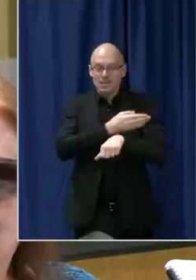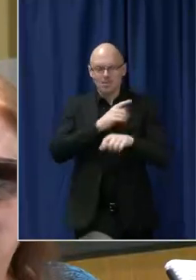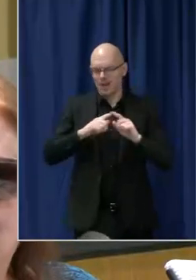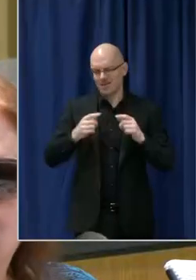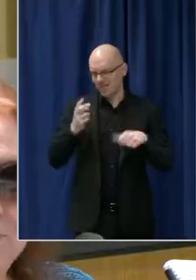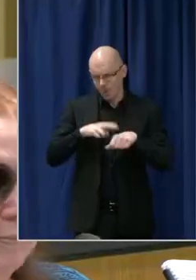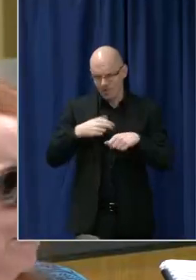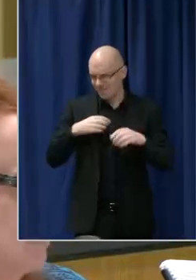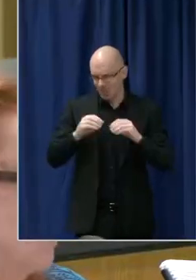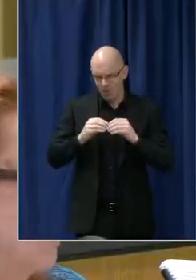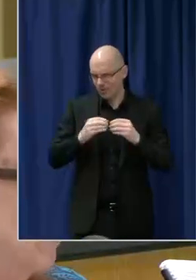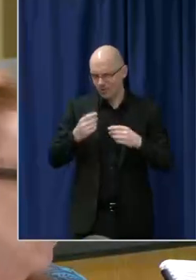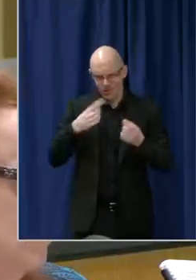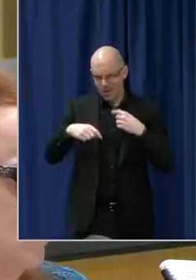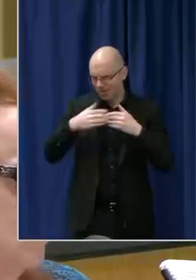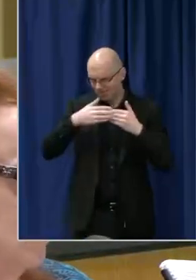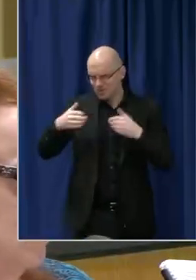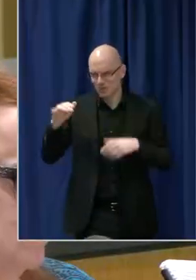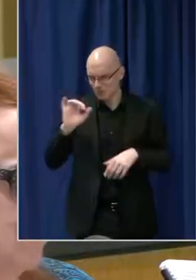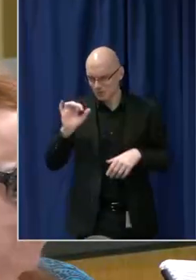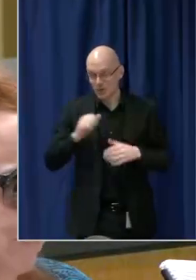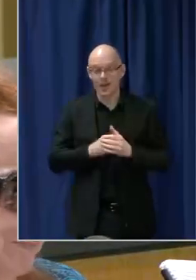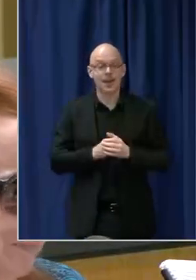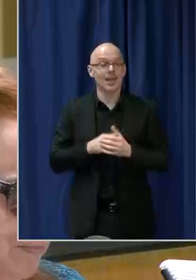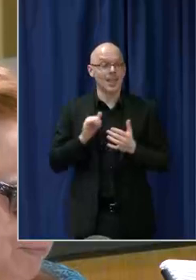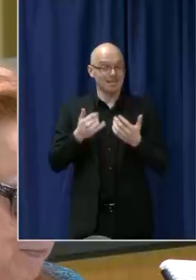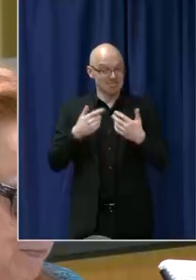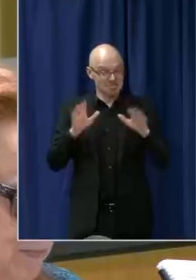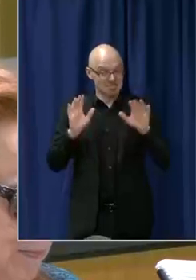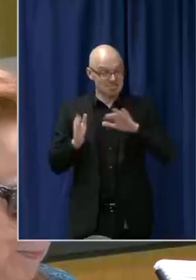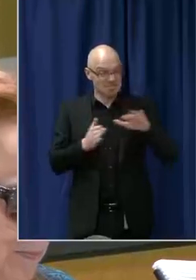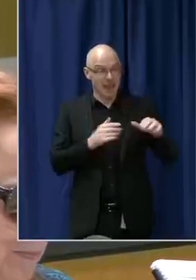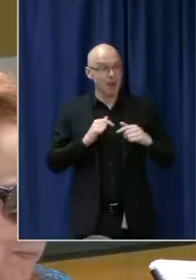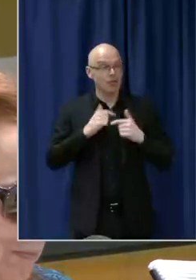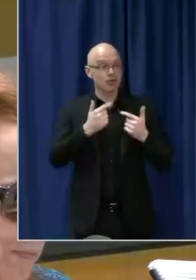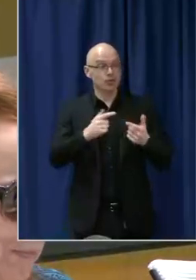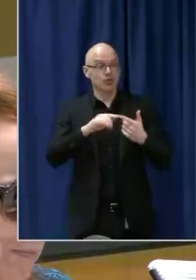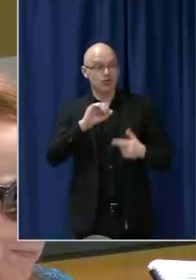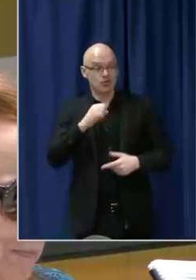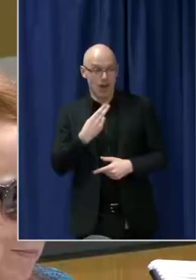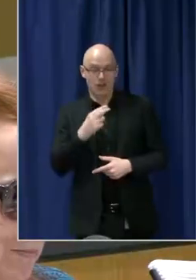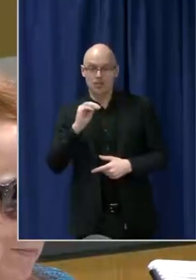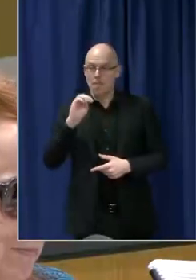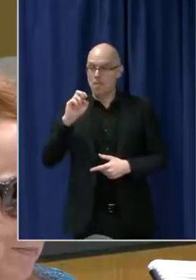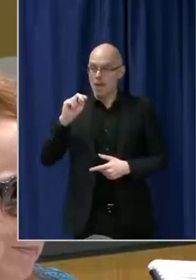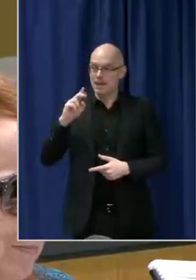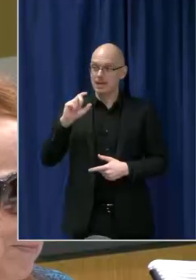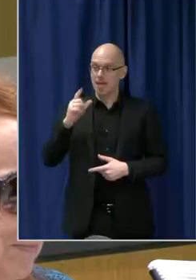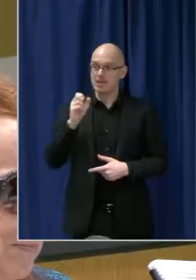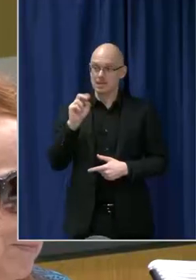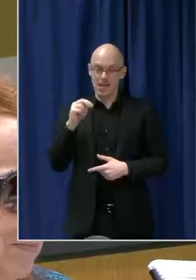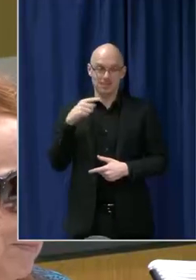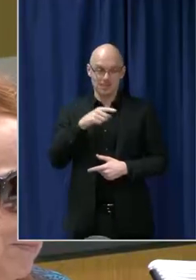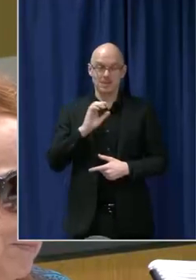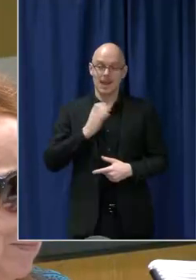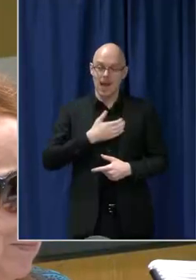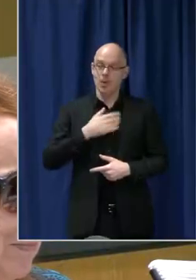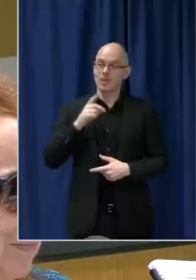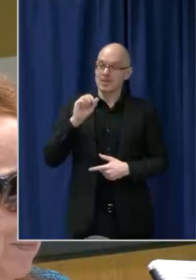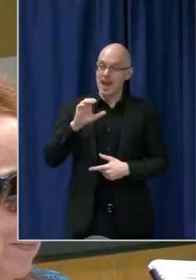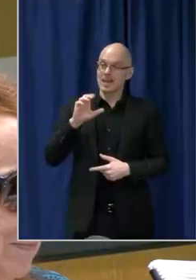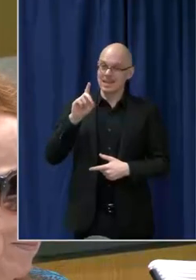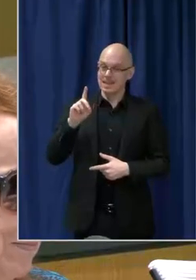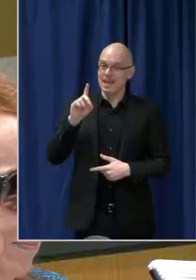that, I would like to go ahead and turn it over to Josh Mendelson, our DAC Designated